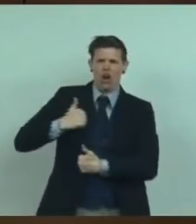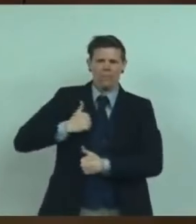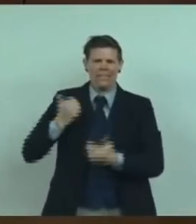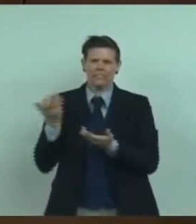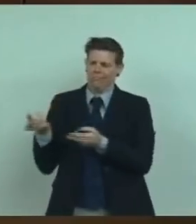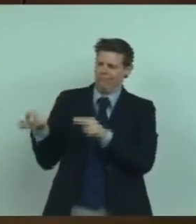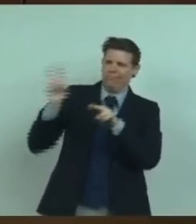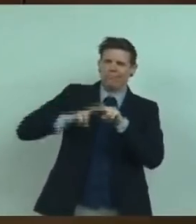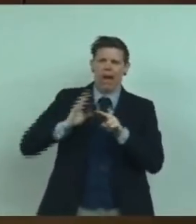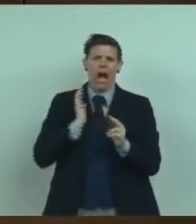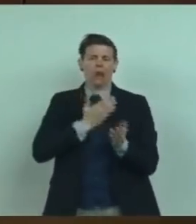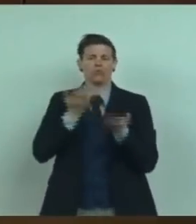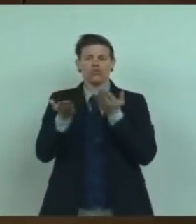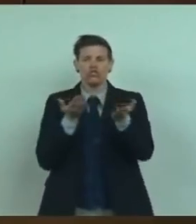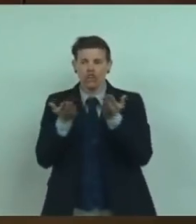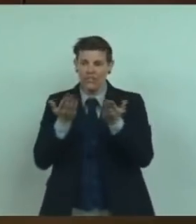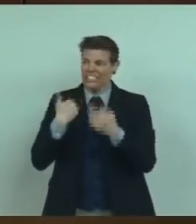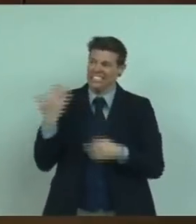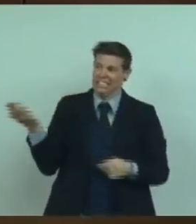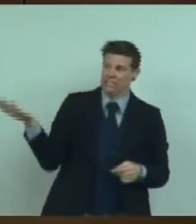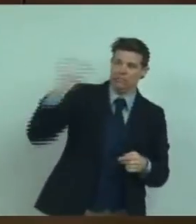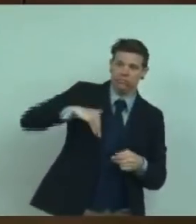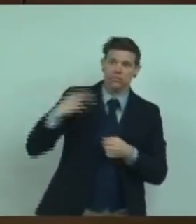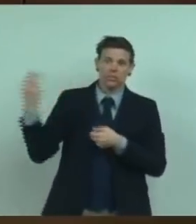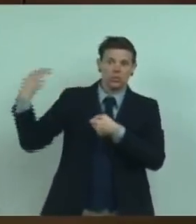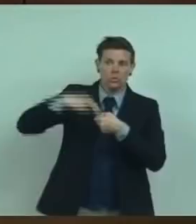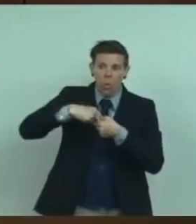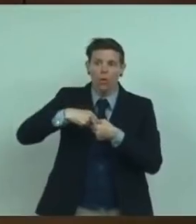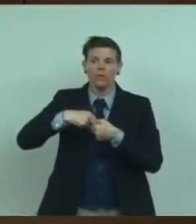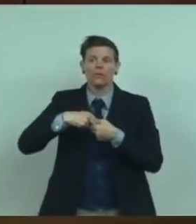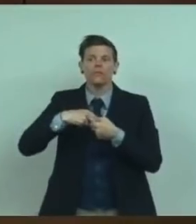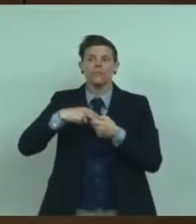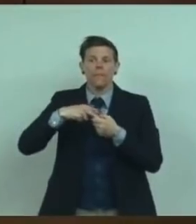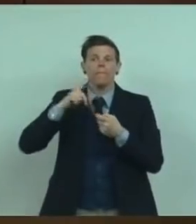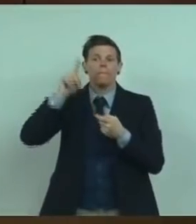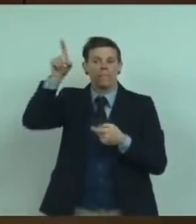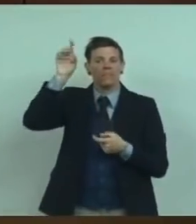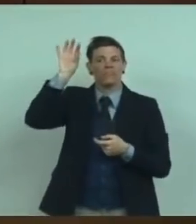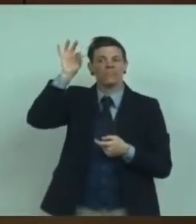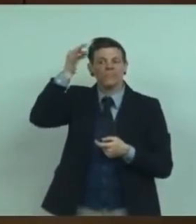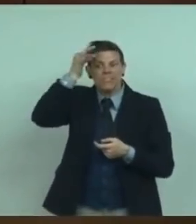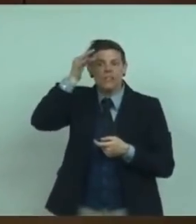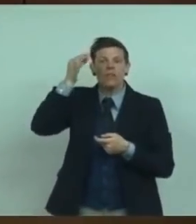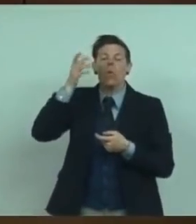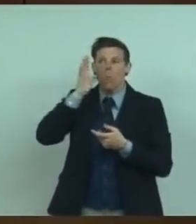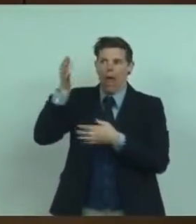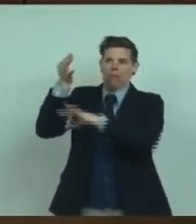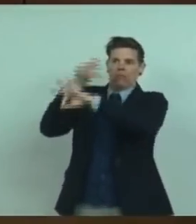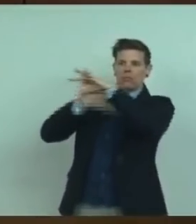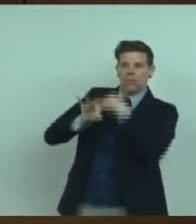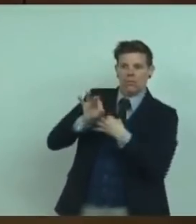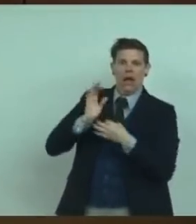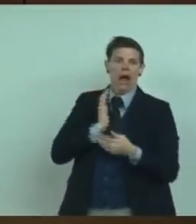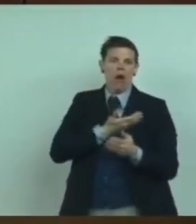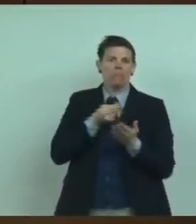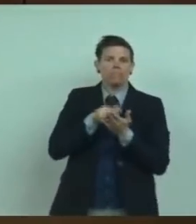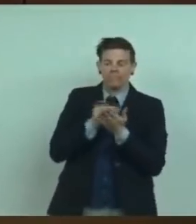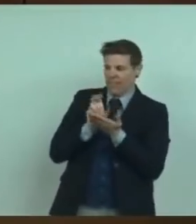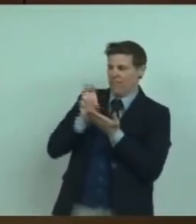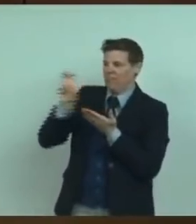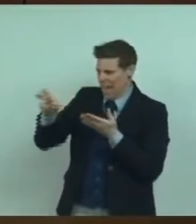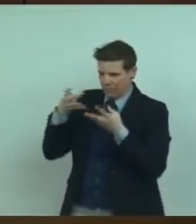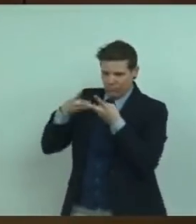government reimburses the state. And given the fact that we are in really tough financial times